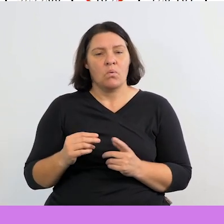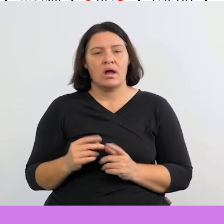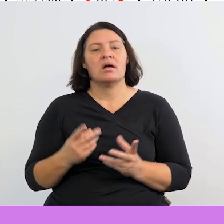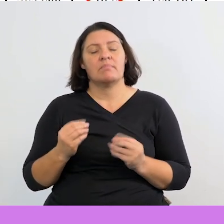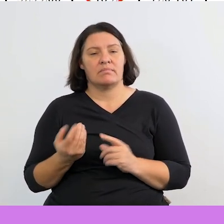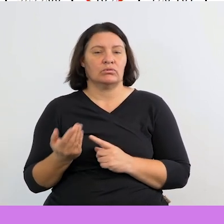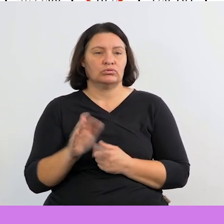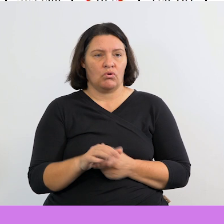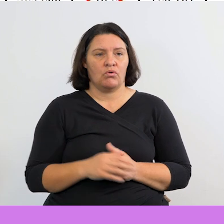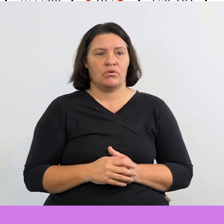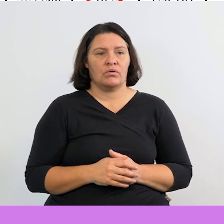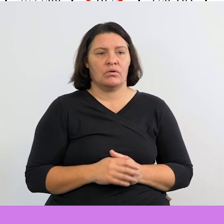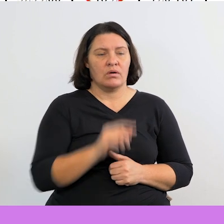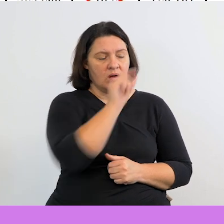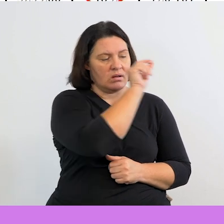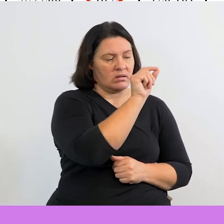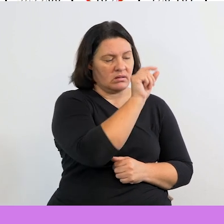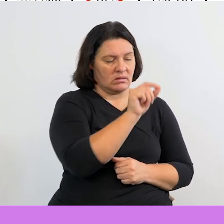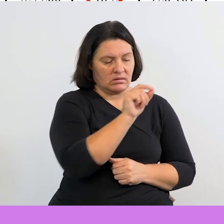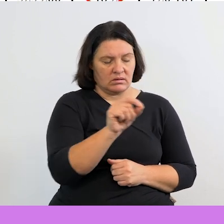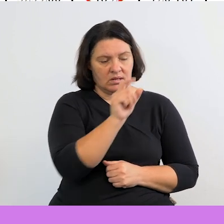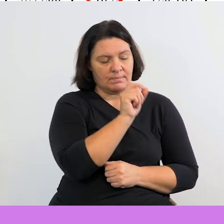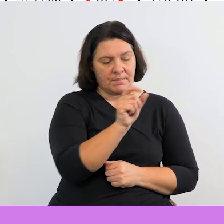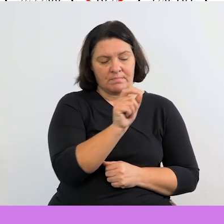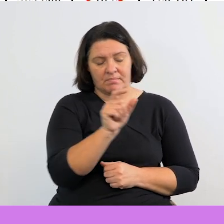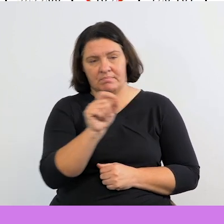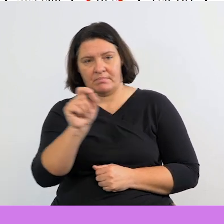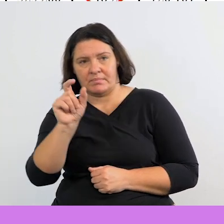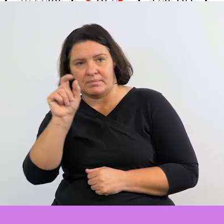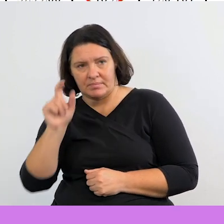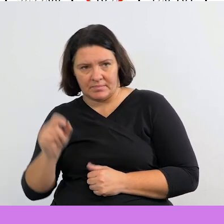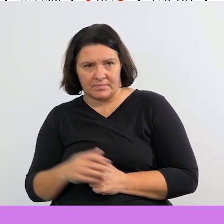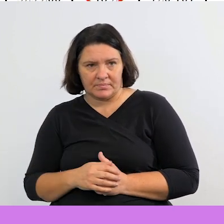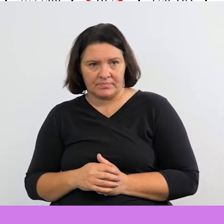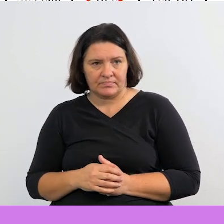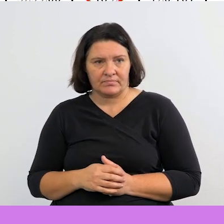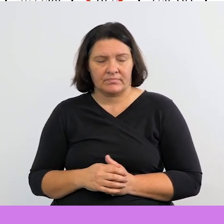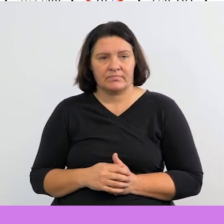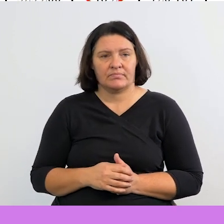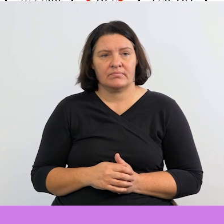So therefore, I'll indicate it with this broken line, right?